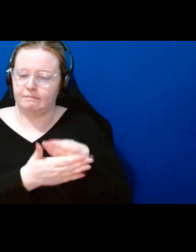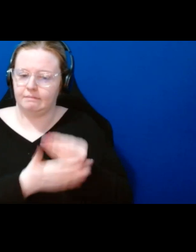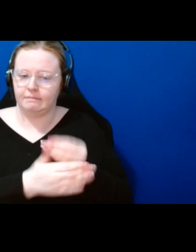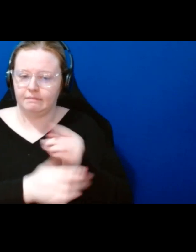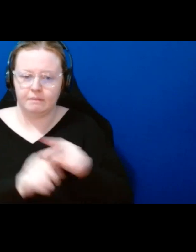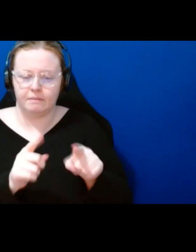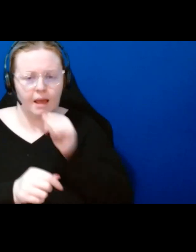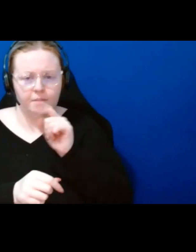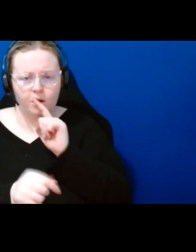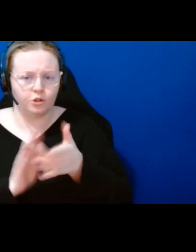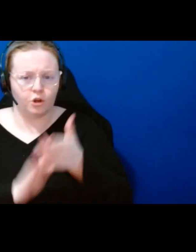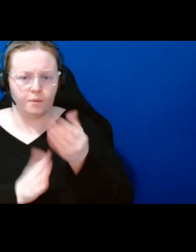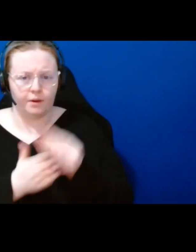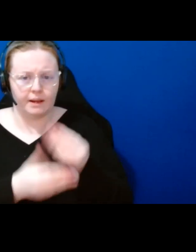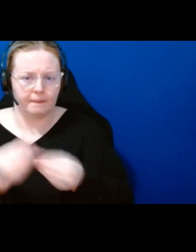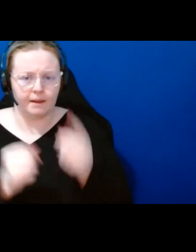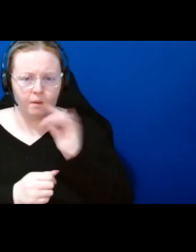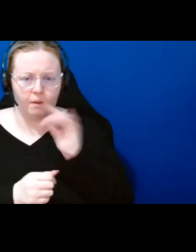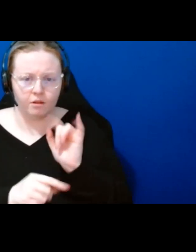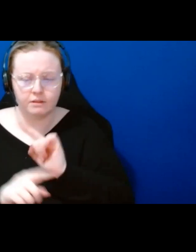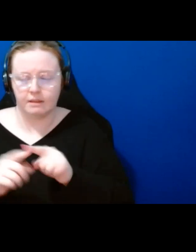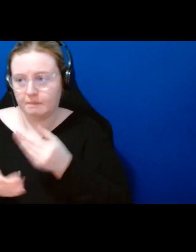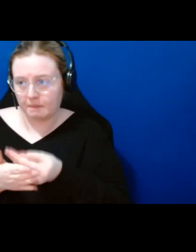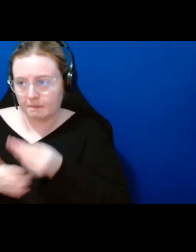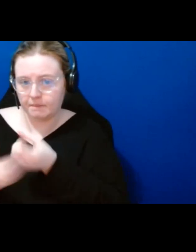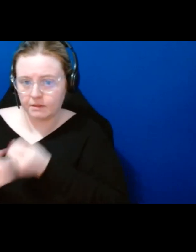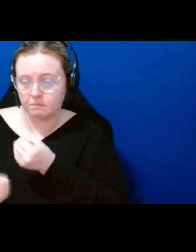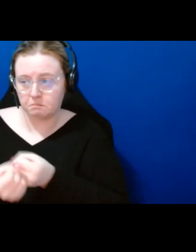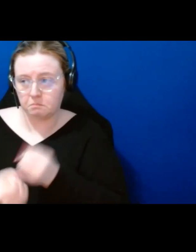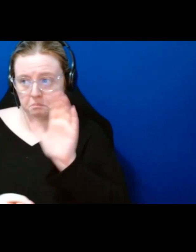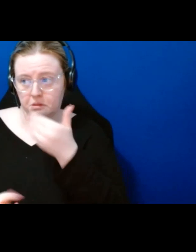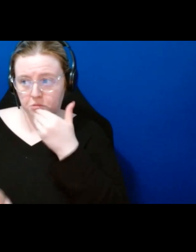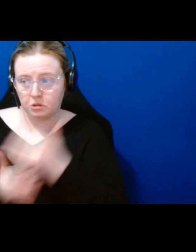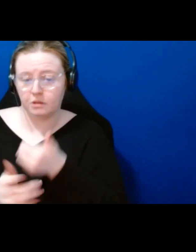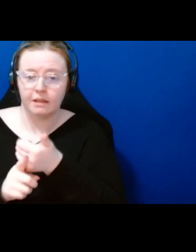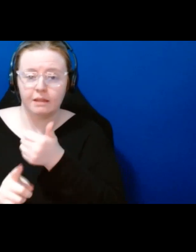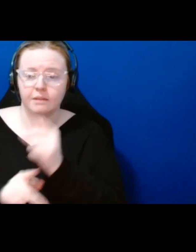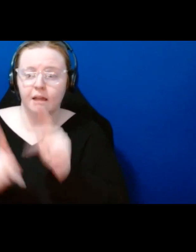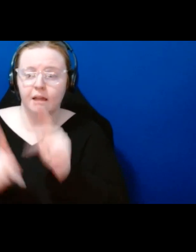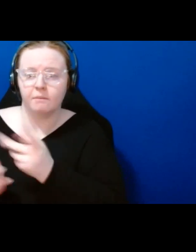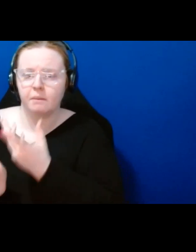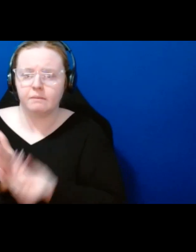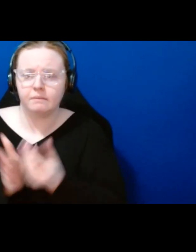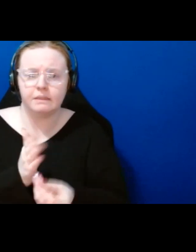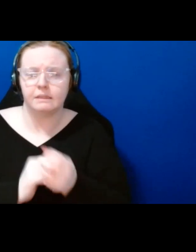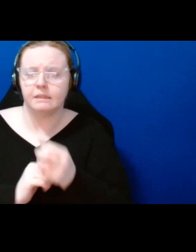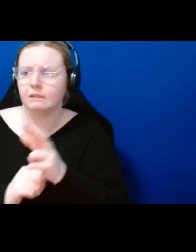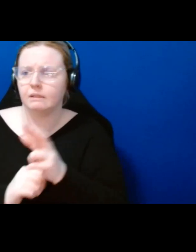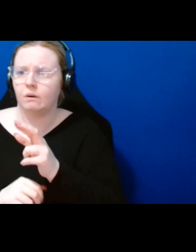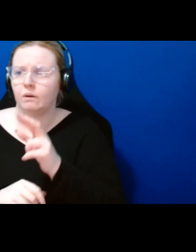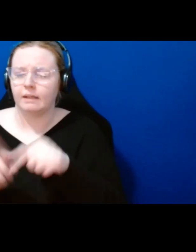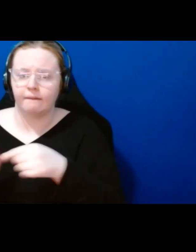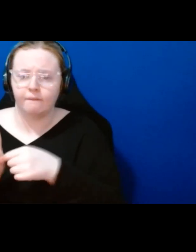good. And they seem to be able to fit those people who fall between the cracks or in the canyons. So there you